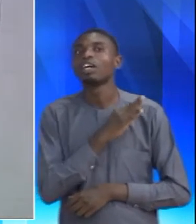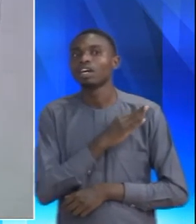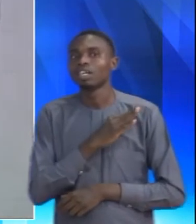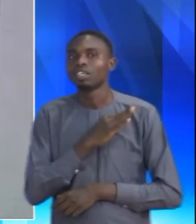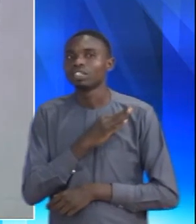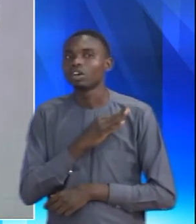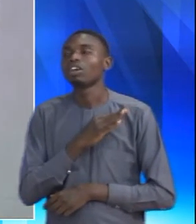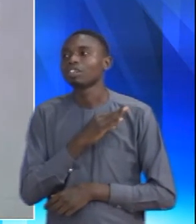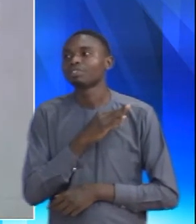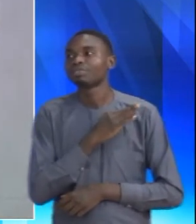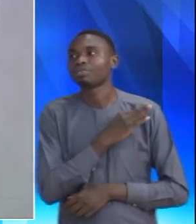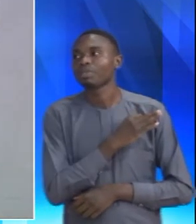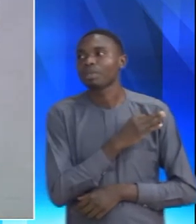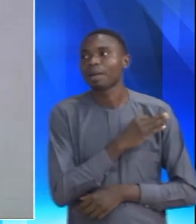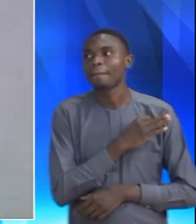letter